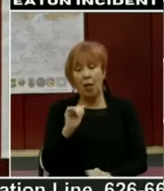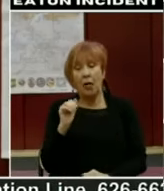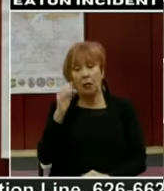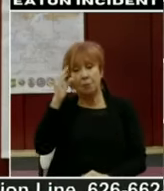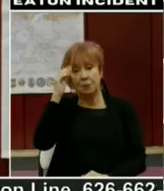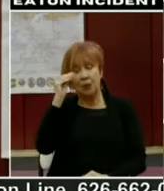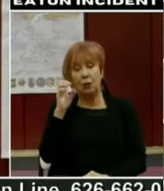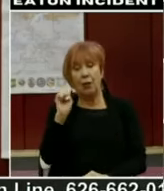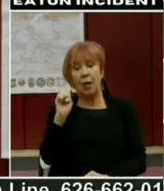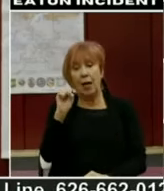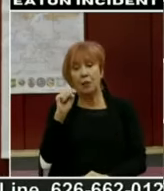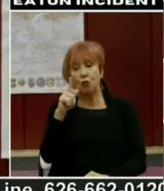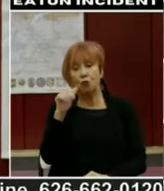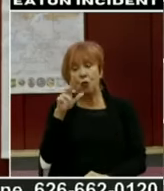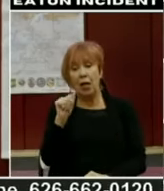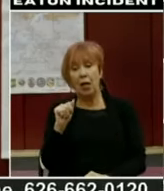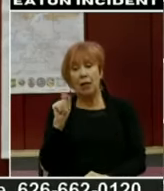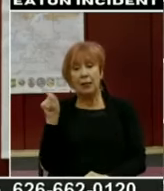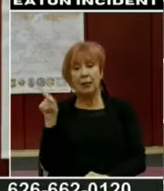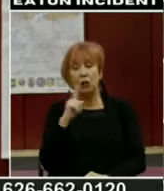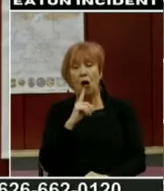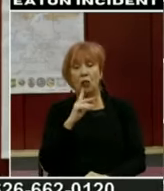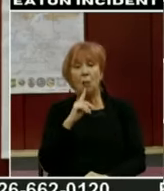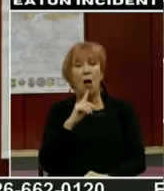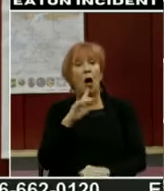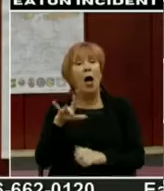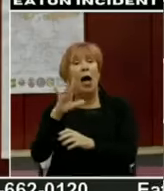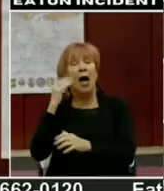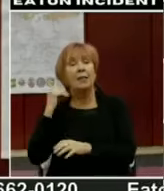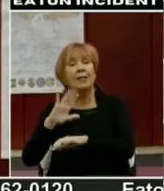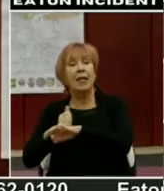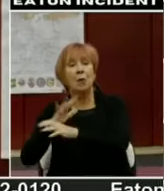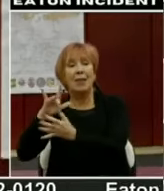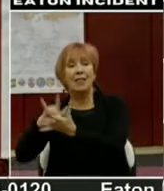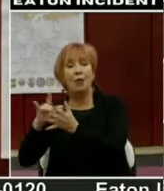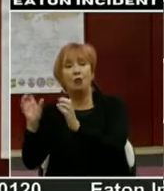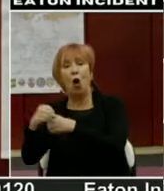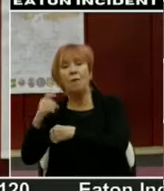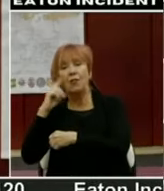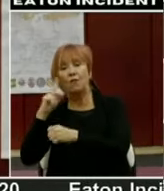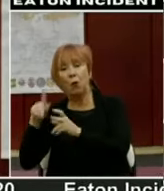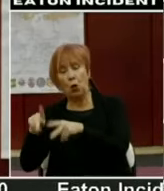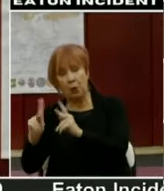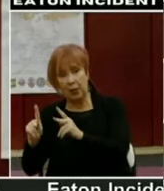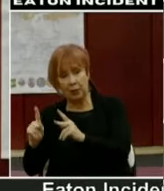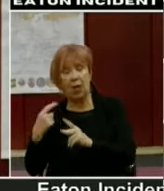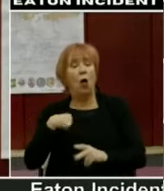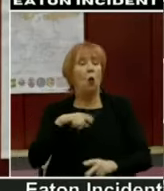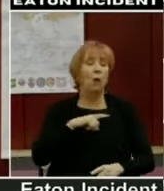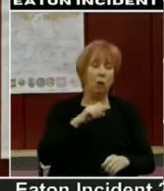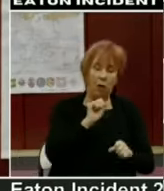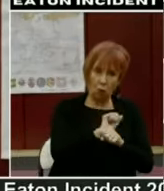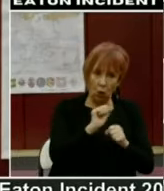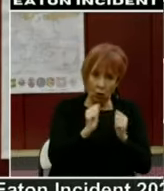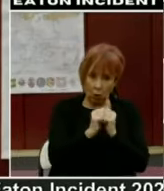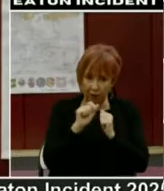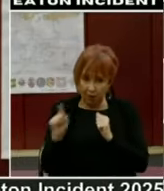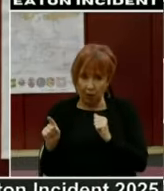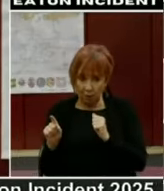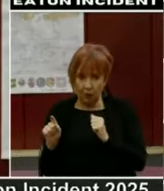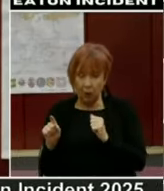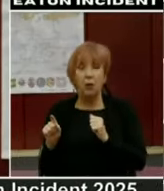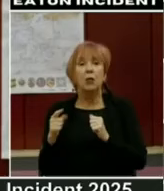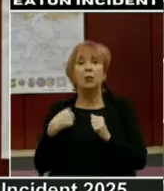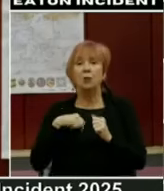notion of a centralized permitting office in Altadena. Southern California Edison wants to partner with LA County Public Works so that we can have the